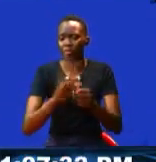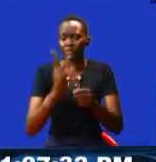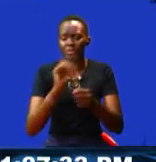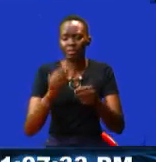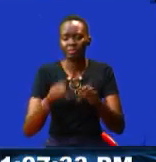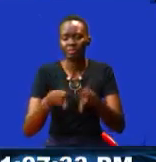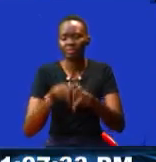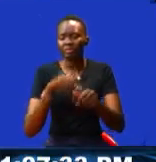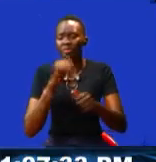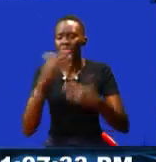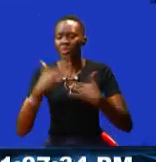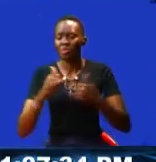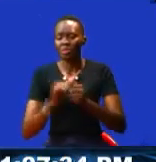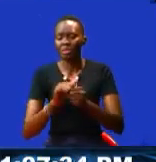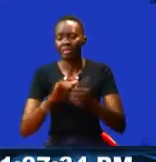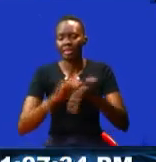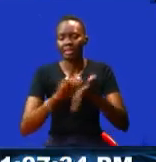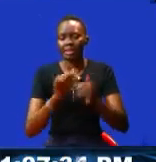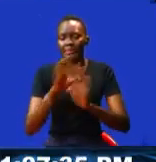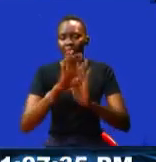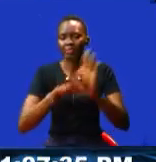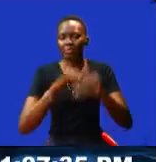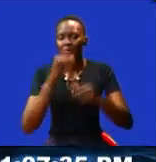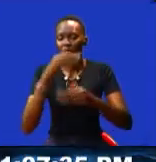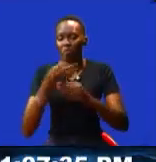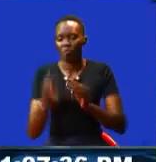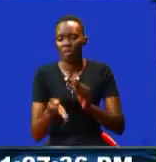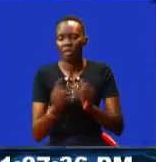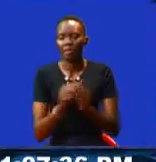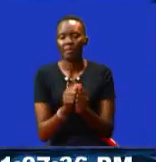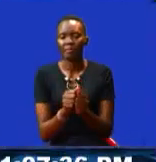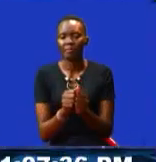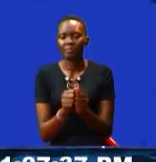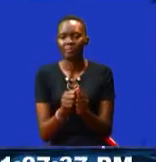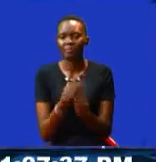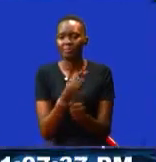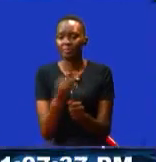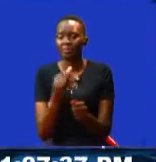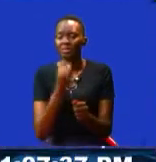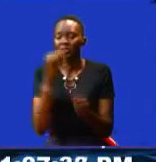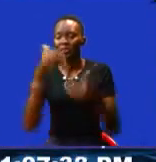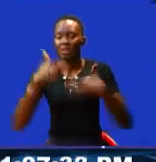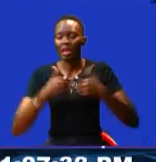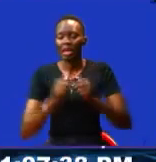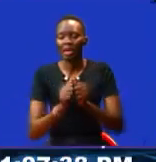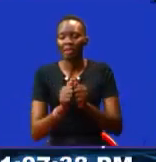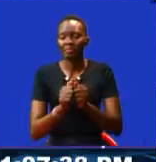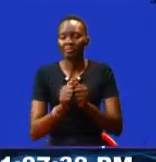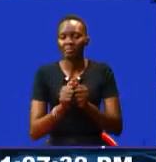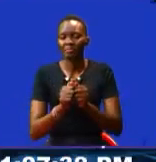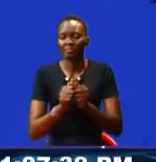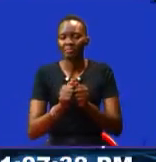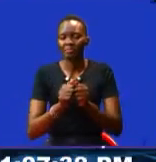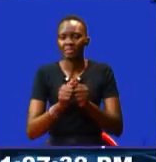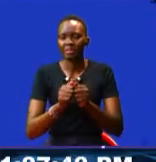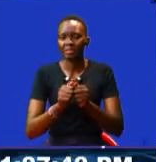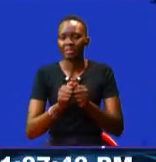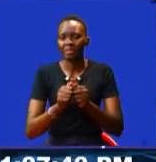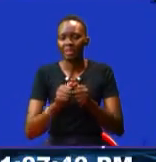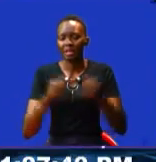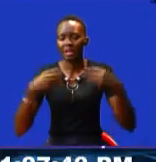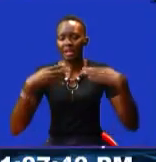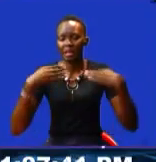lai no endo bi ruombre piny e kinde mabiro. They even don't have the mandate to demonstrate without my